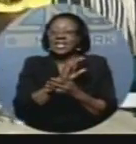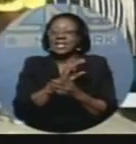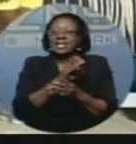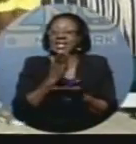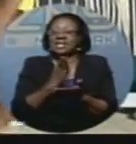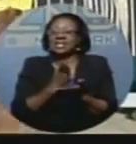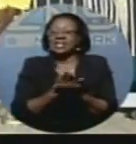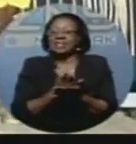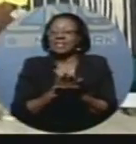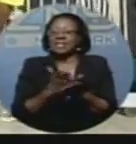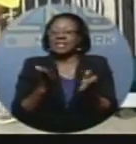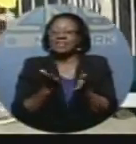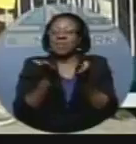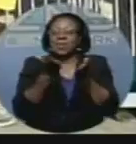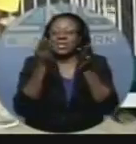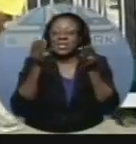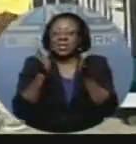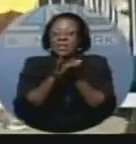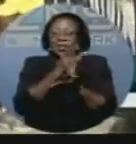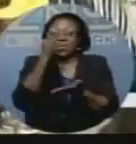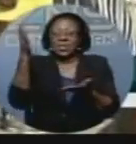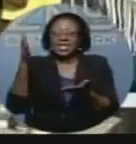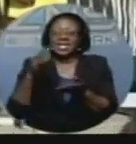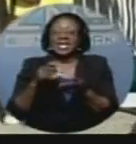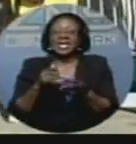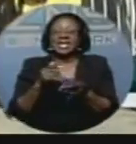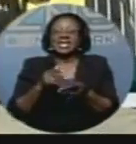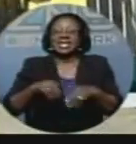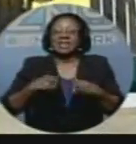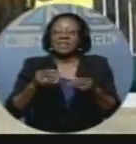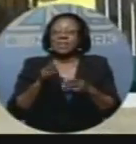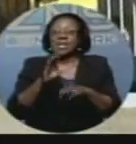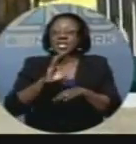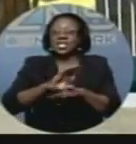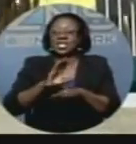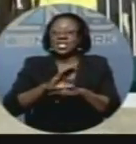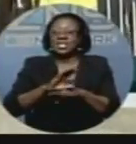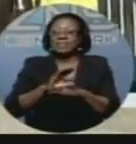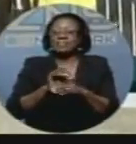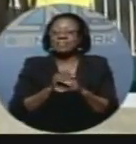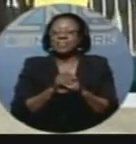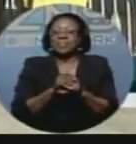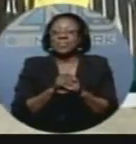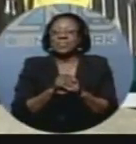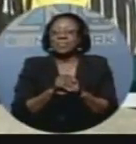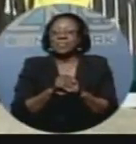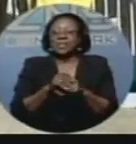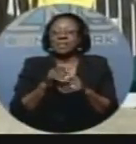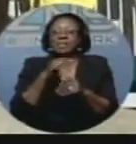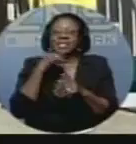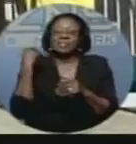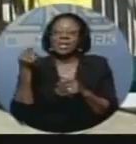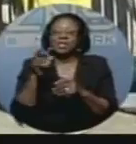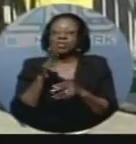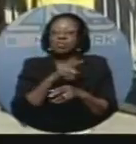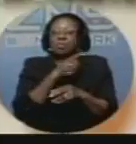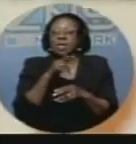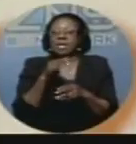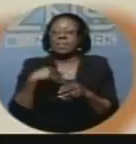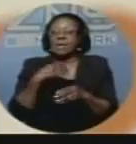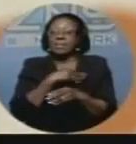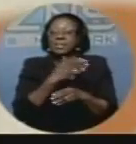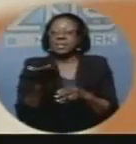one really give God the glory. Hanging out in the midst of also my church, with Destiny Fellowship Baptist, the pastor road, and the members